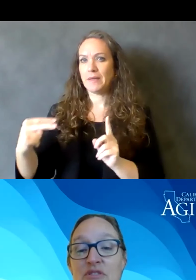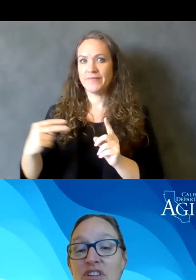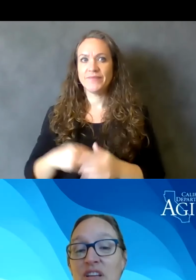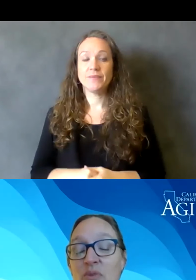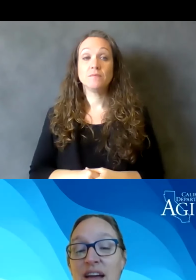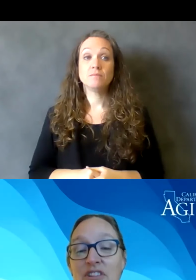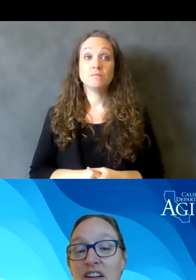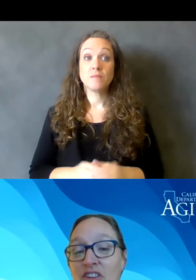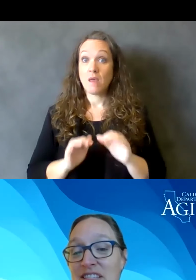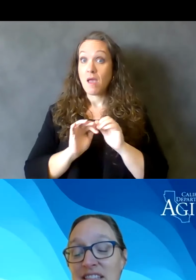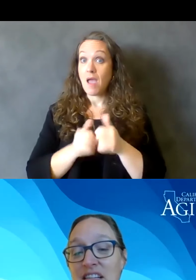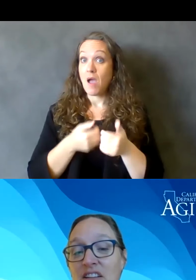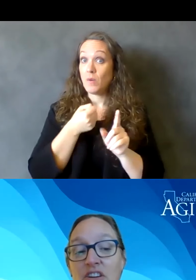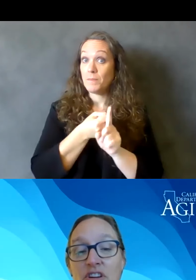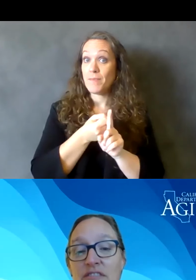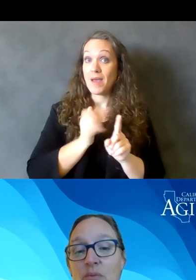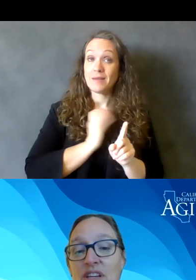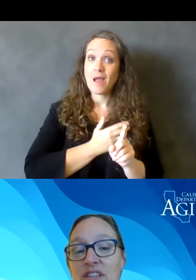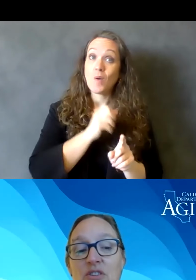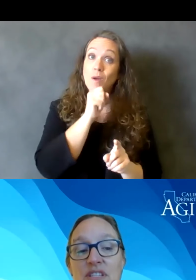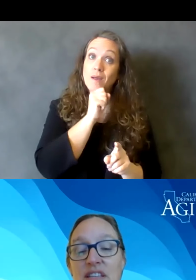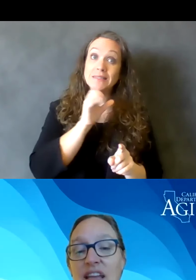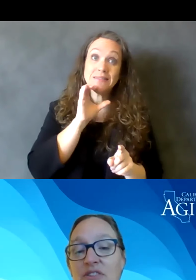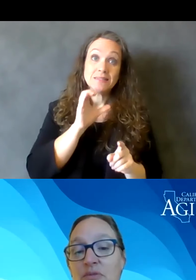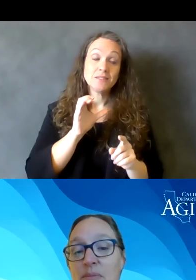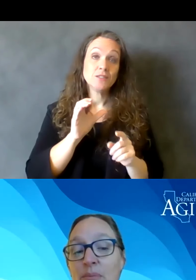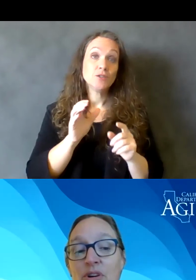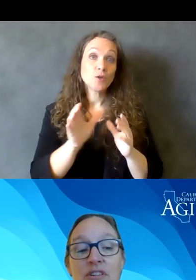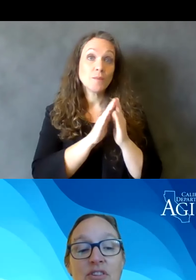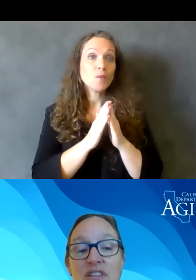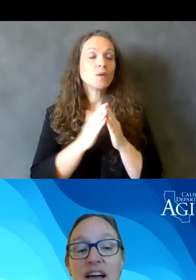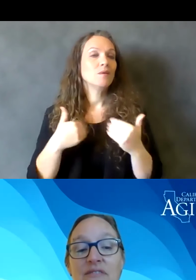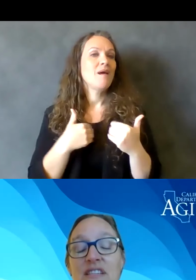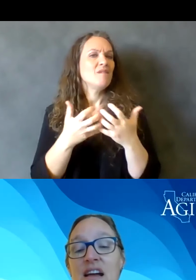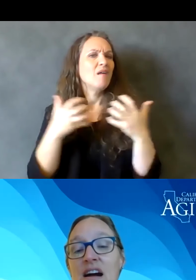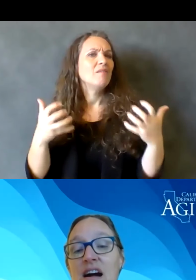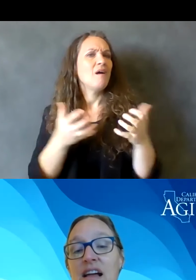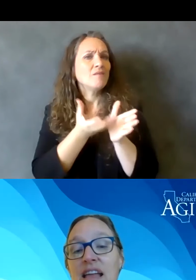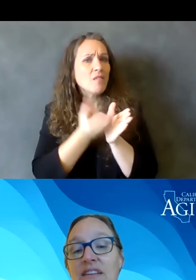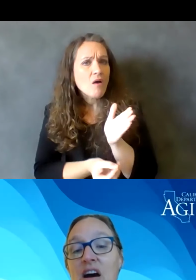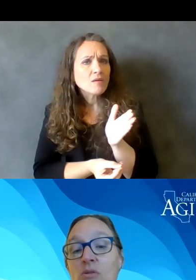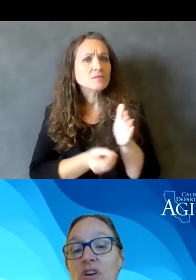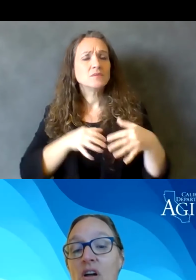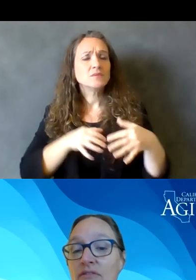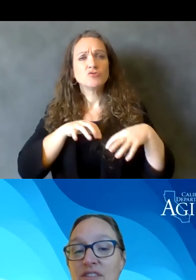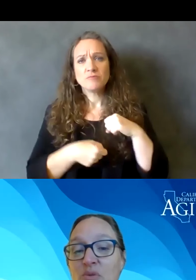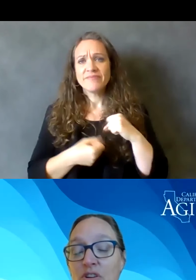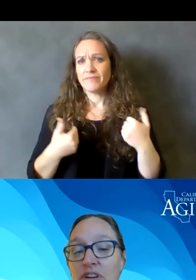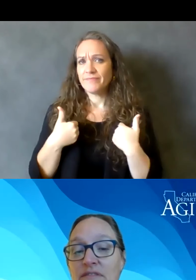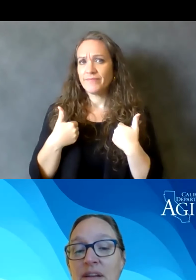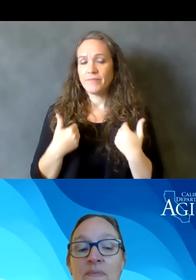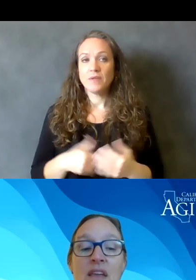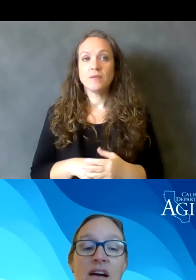aging community, we have a lot of losses and a lot of grief, and we continue at CDA to remember those lives and hold all of us